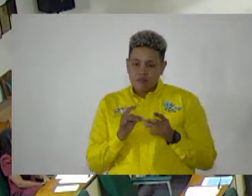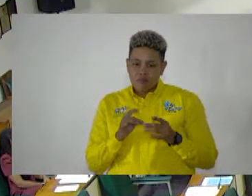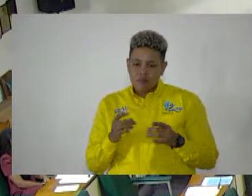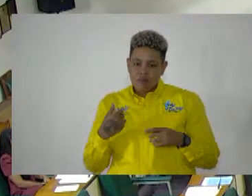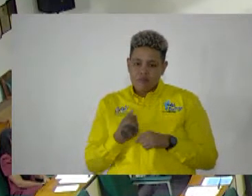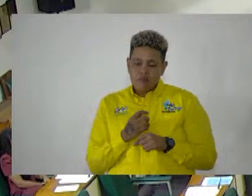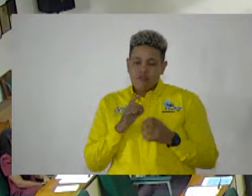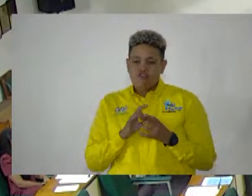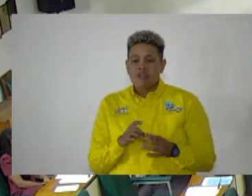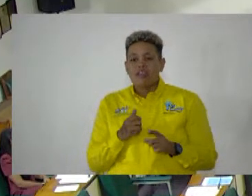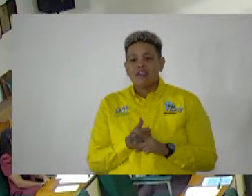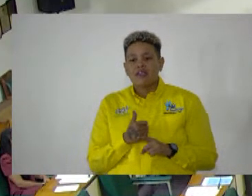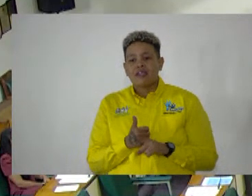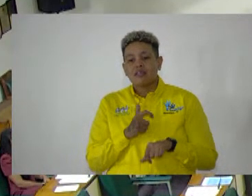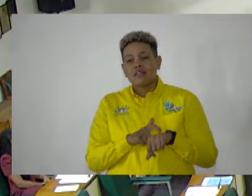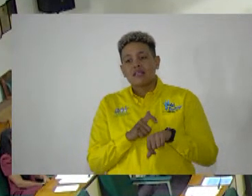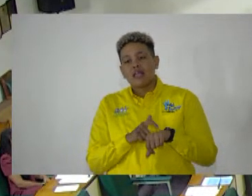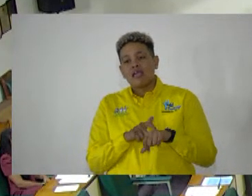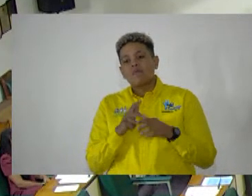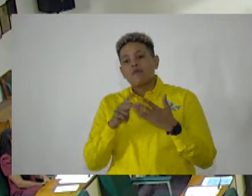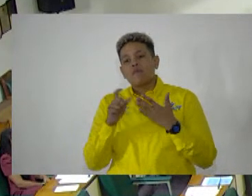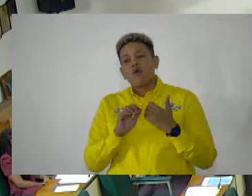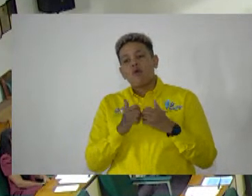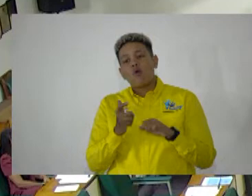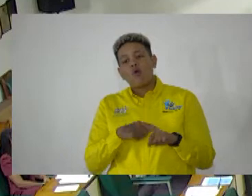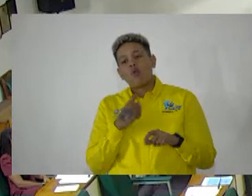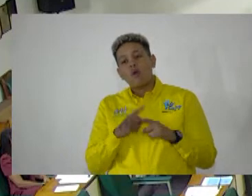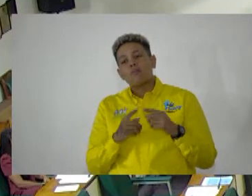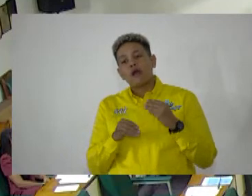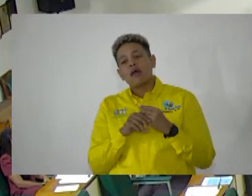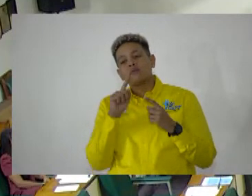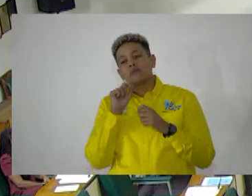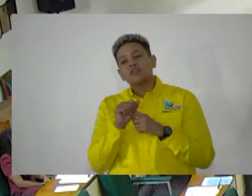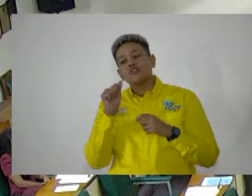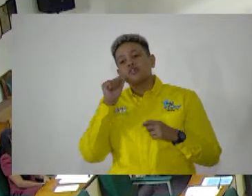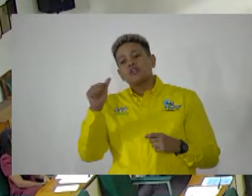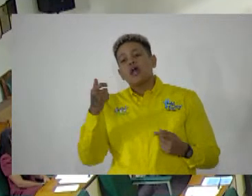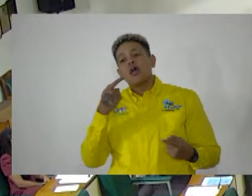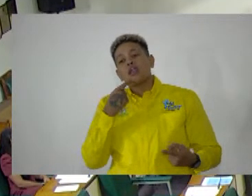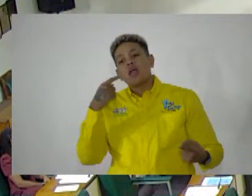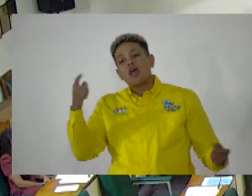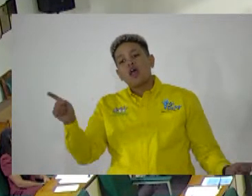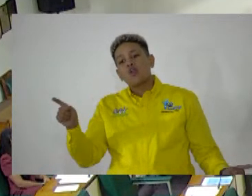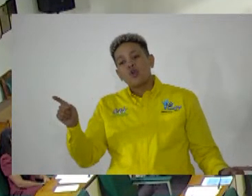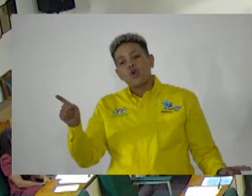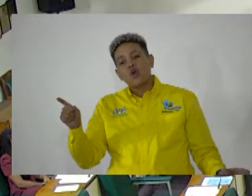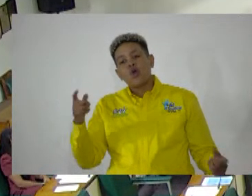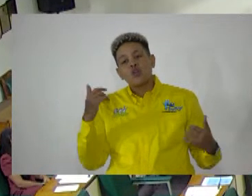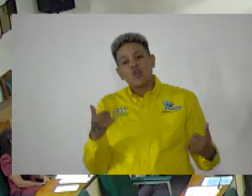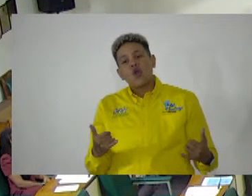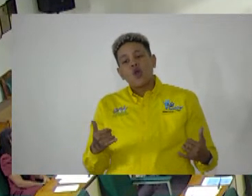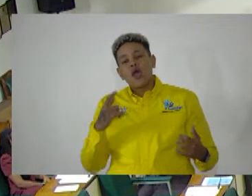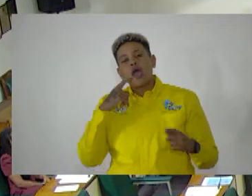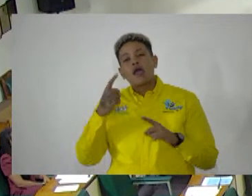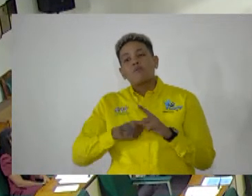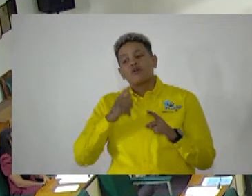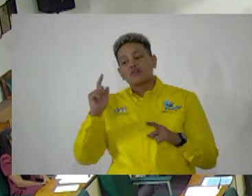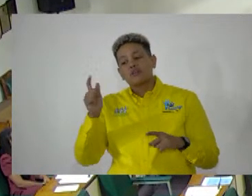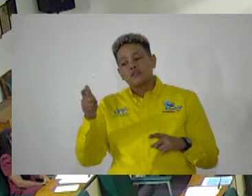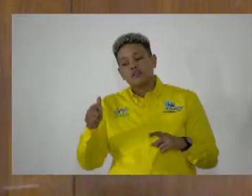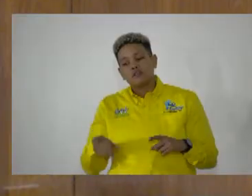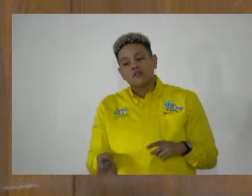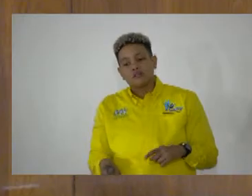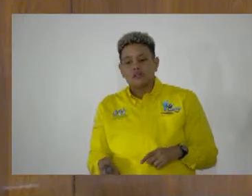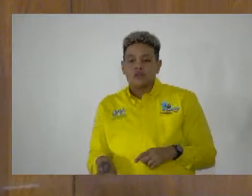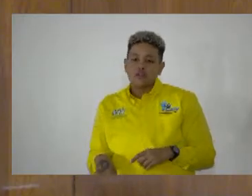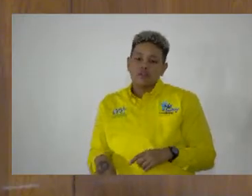in terms of just the timing of the program and making sure that it's not announced now and months later. No, I'm coming. Oh,